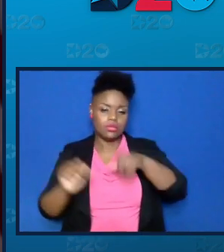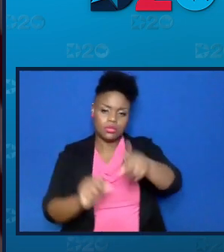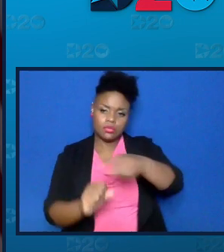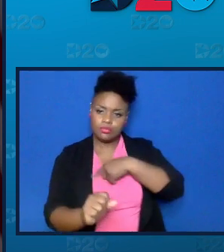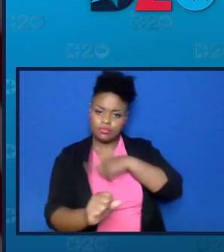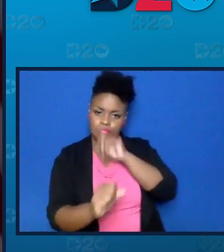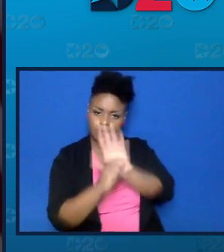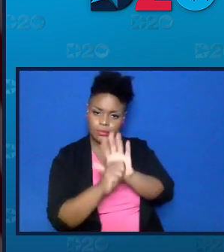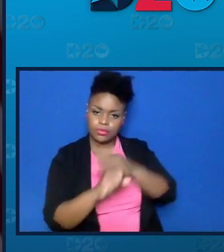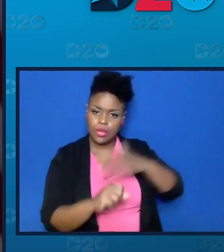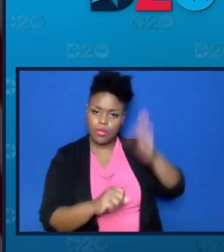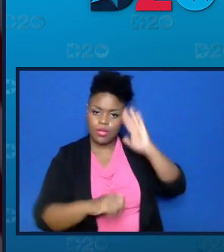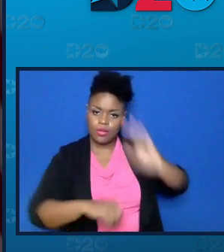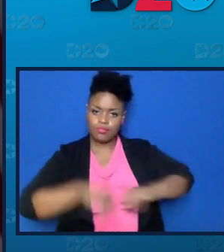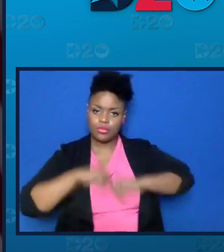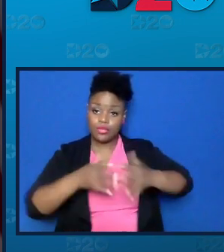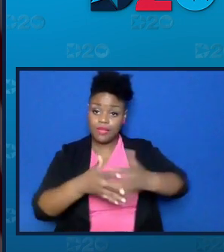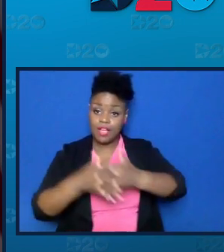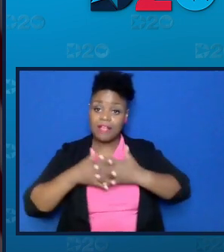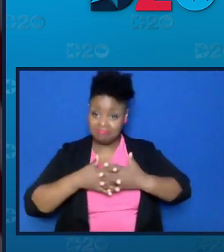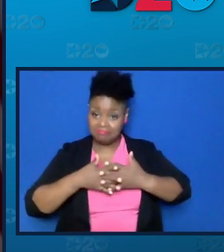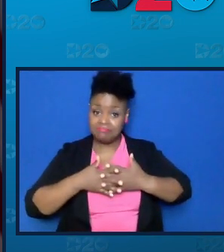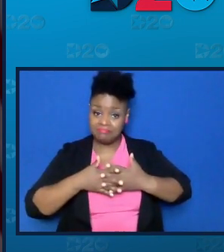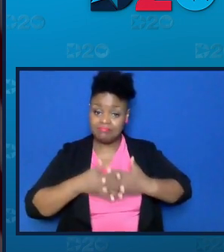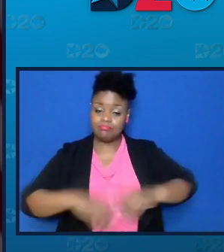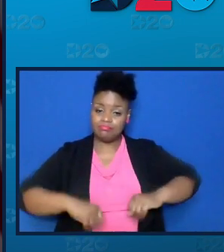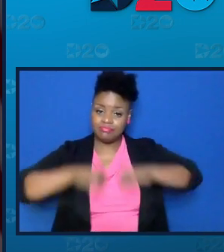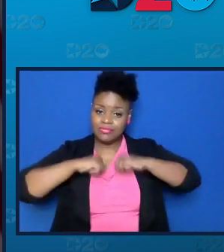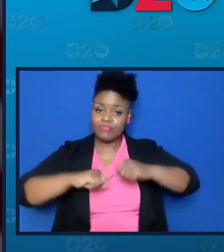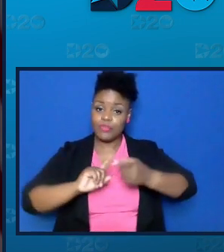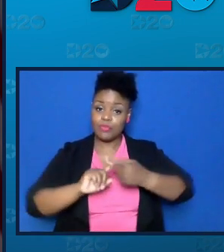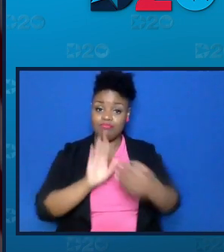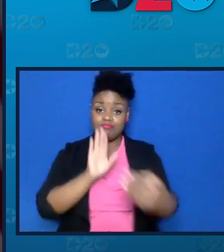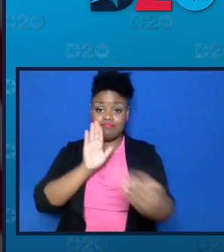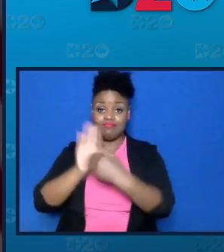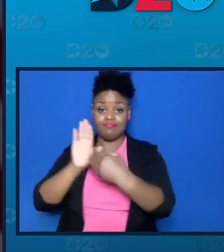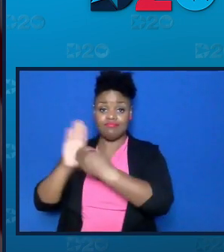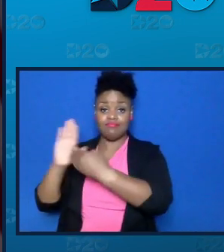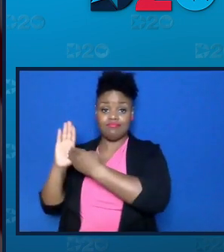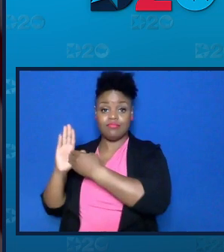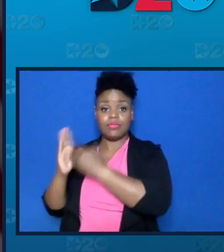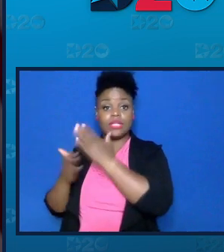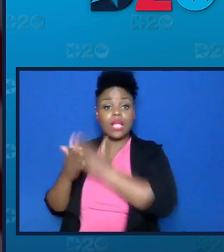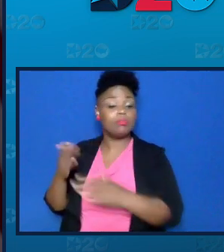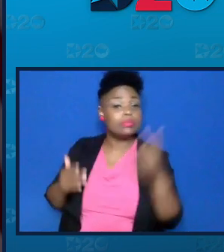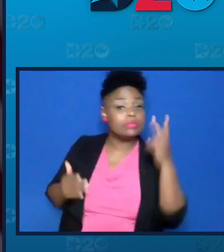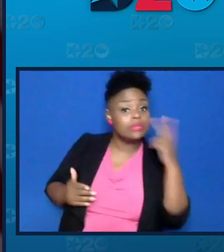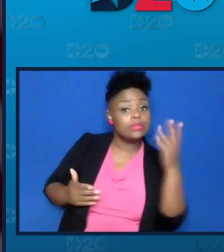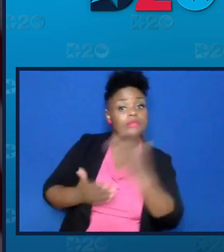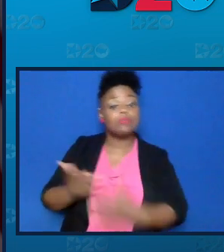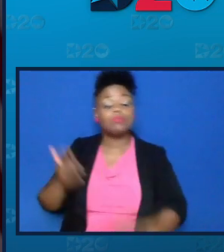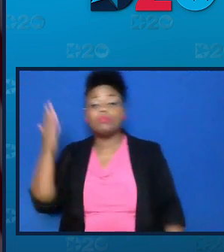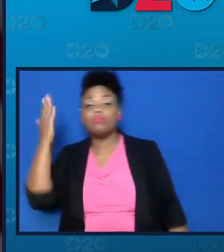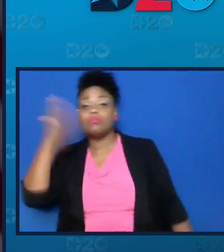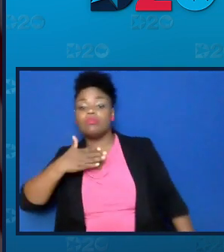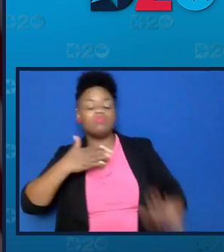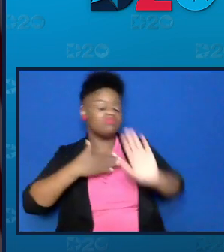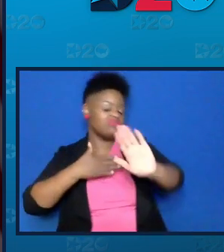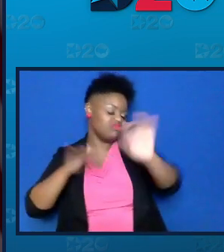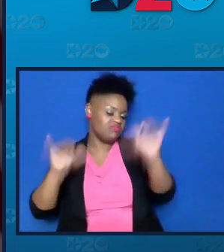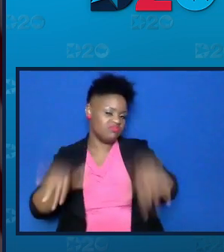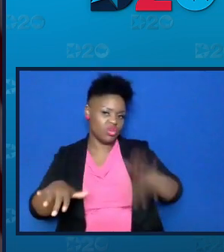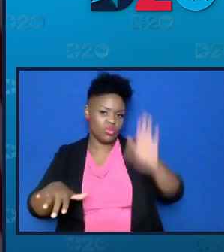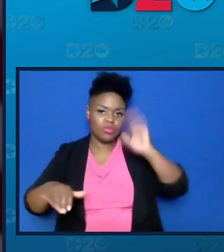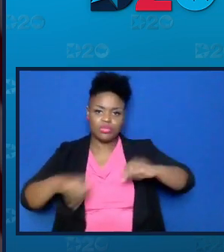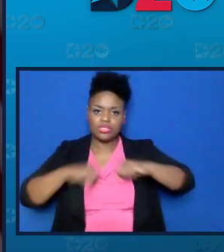protect America. I will defend us from every attack, seen and unseen, always, without exception, every